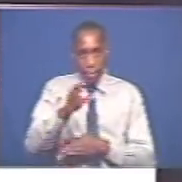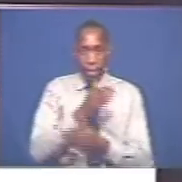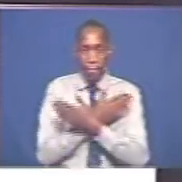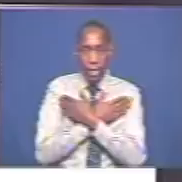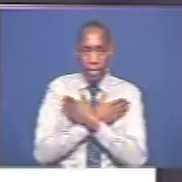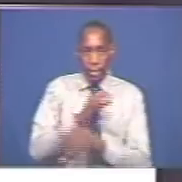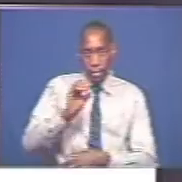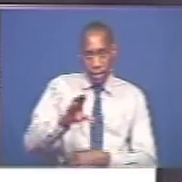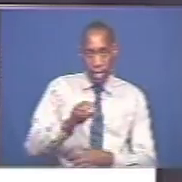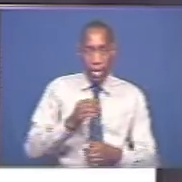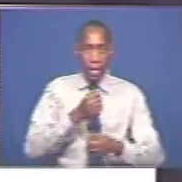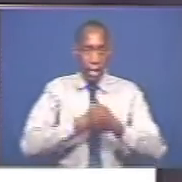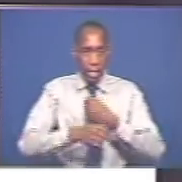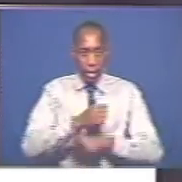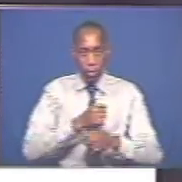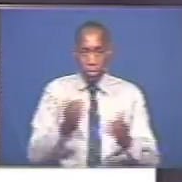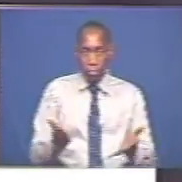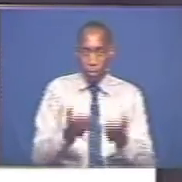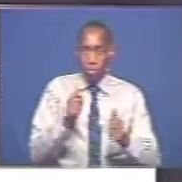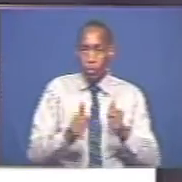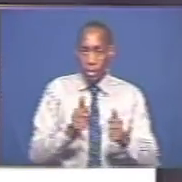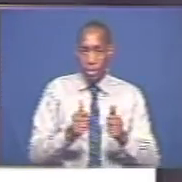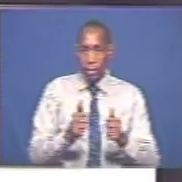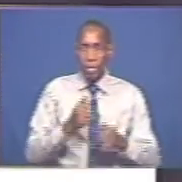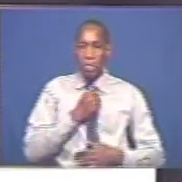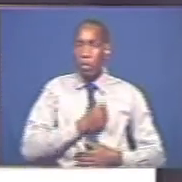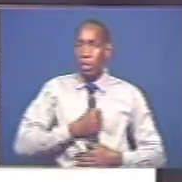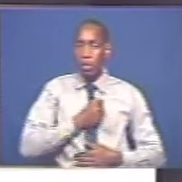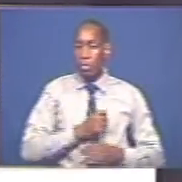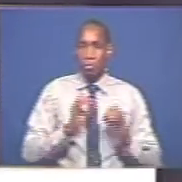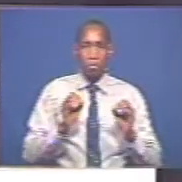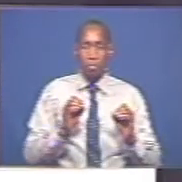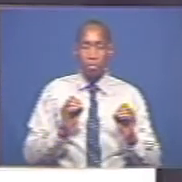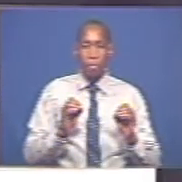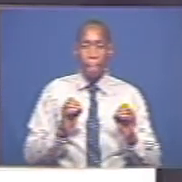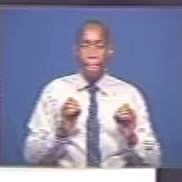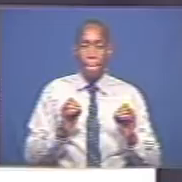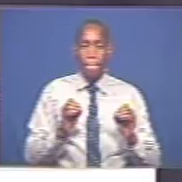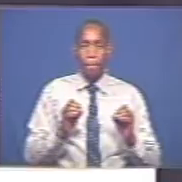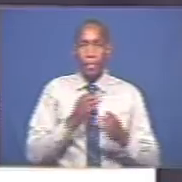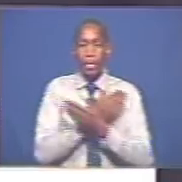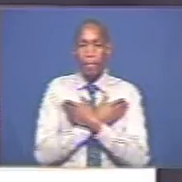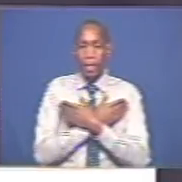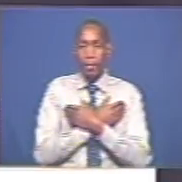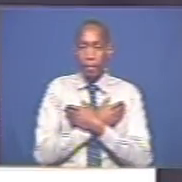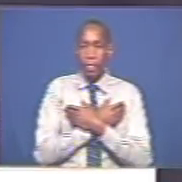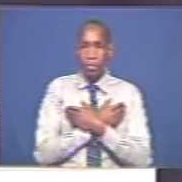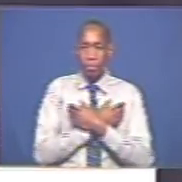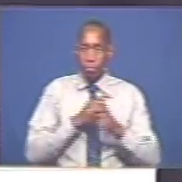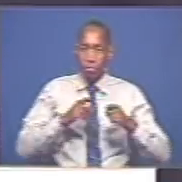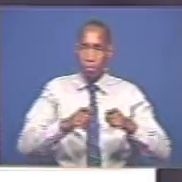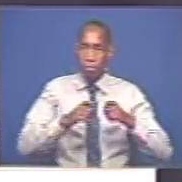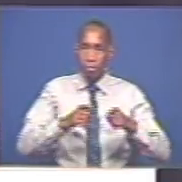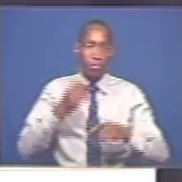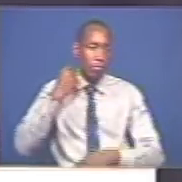him to do, instead of sympathizing or really talking to him to understand what his problem is, they were daring him to actually commit suicide. Sad thing